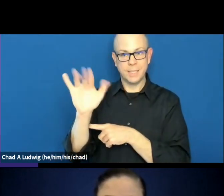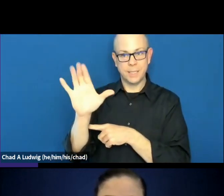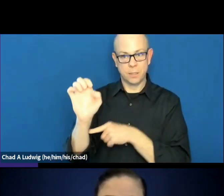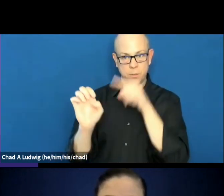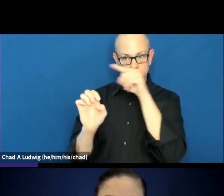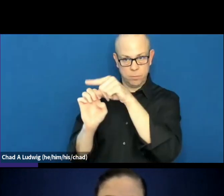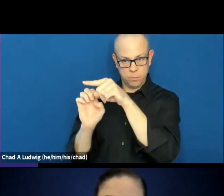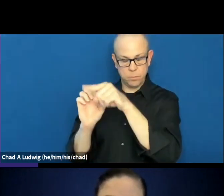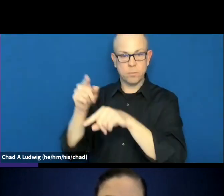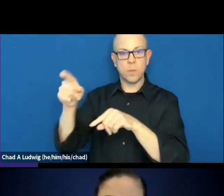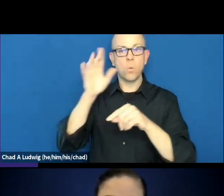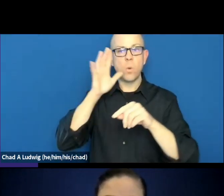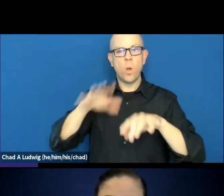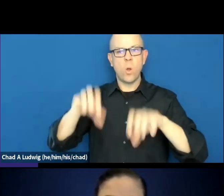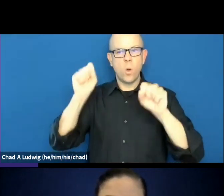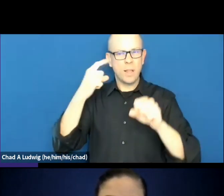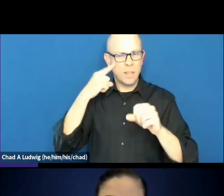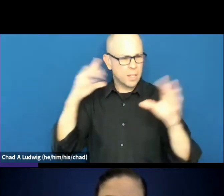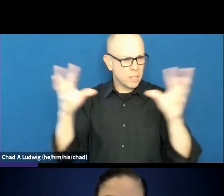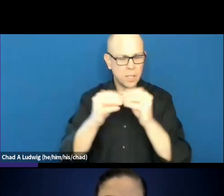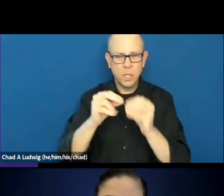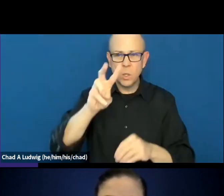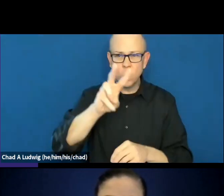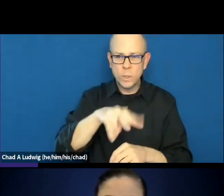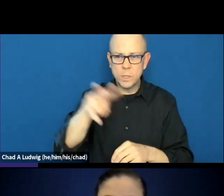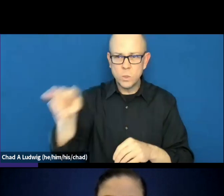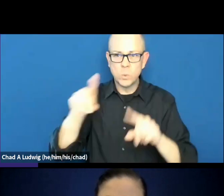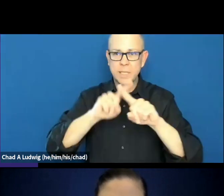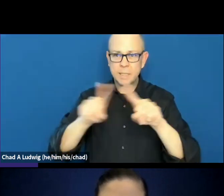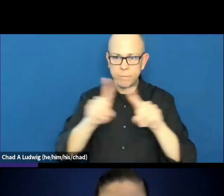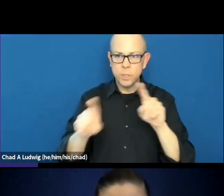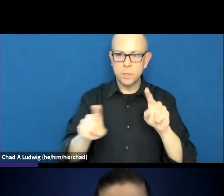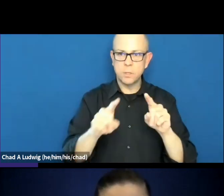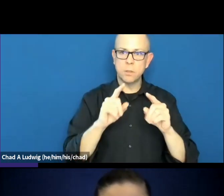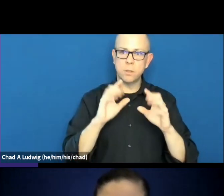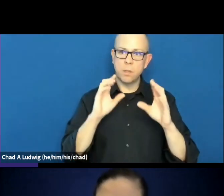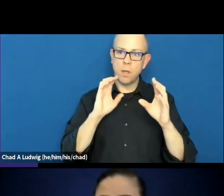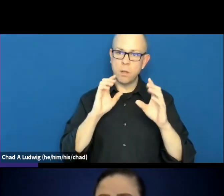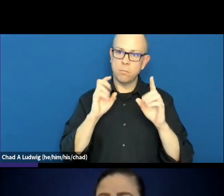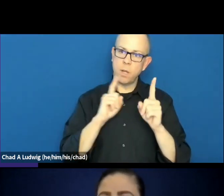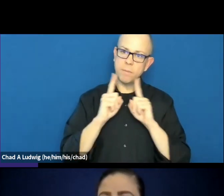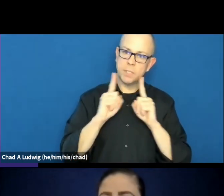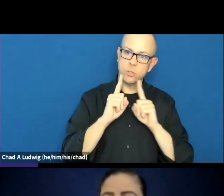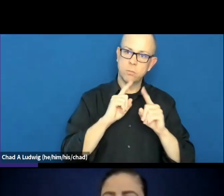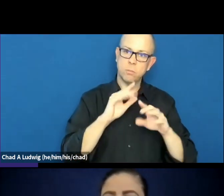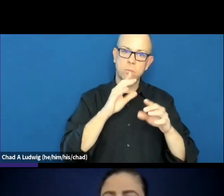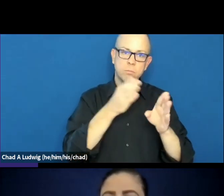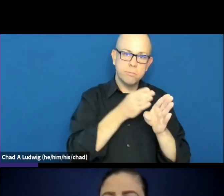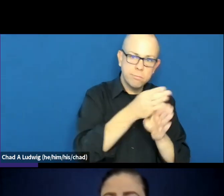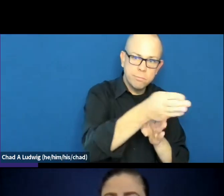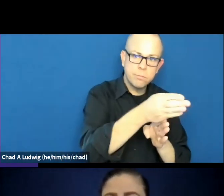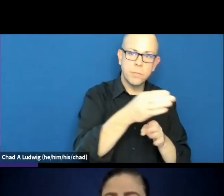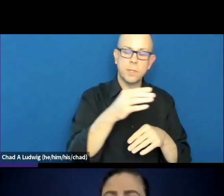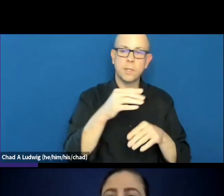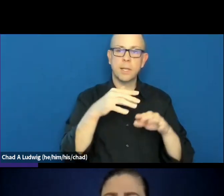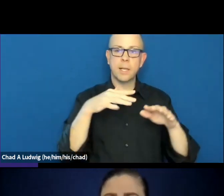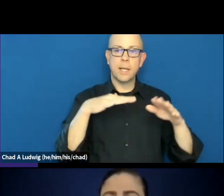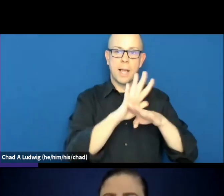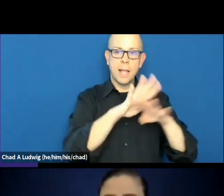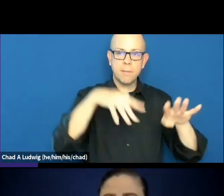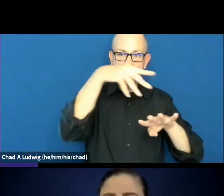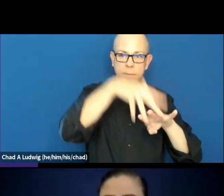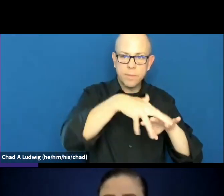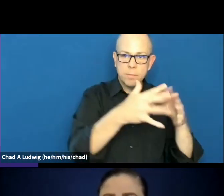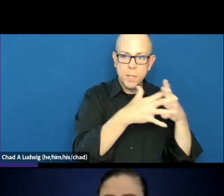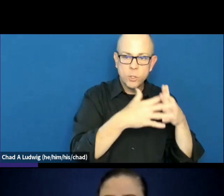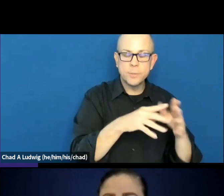Oregon Department of Justice. I believe it will be 22 different conversations that the